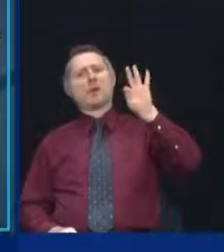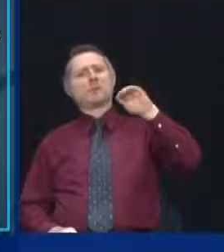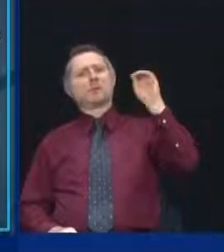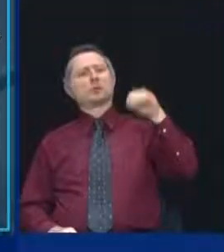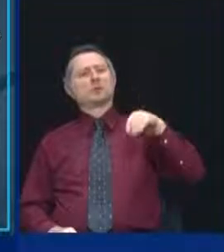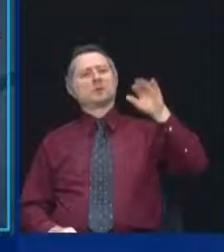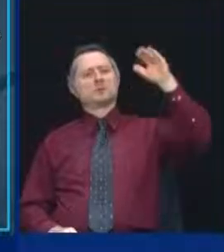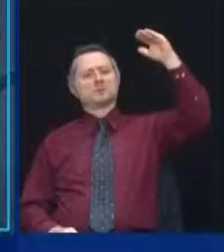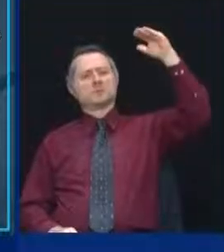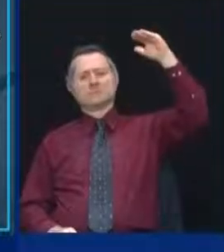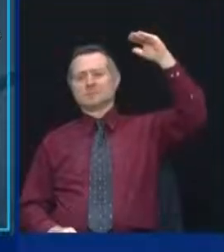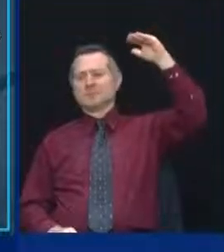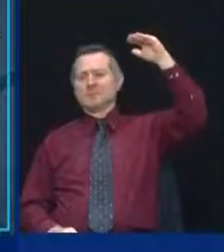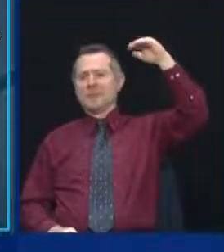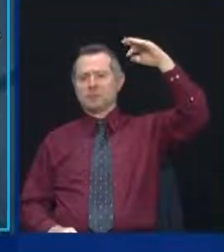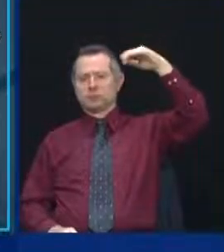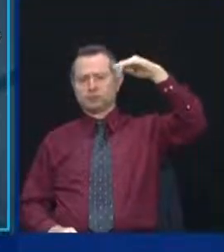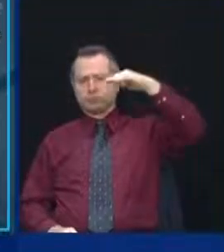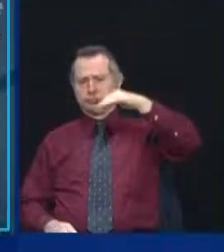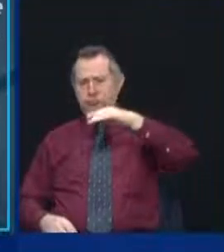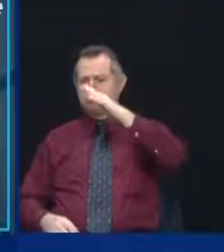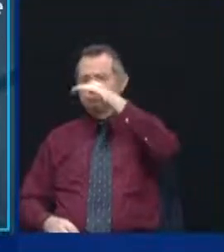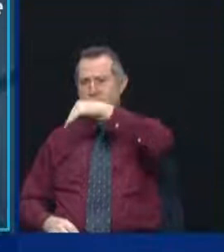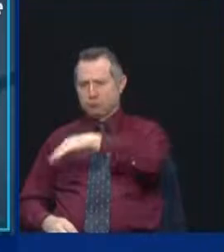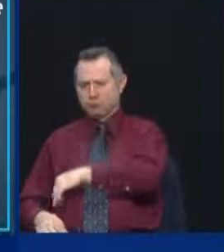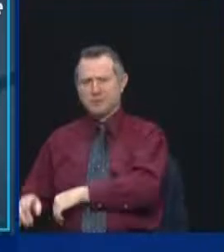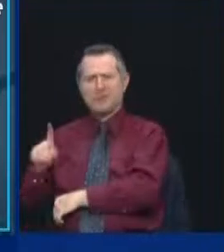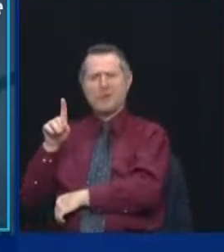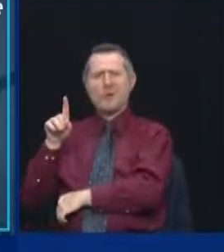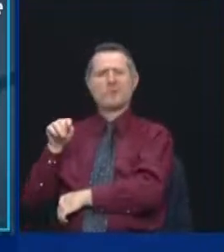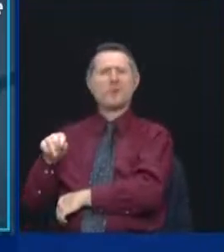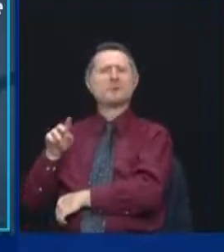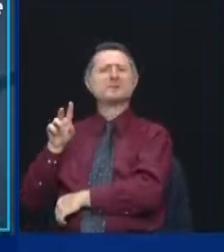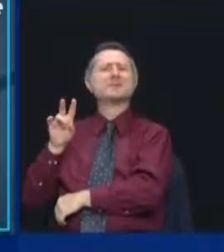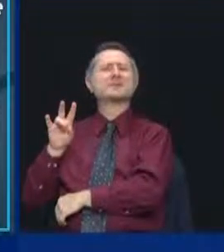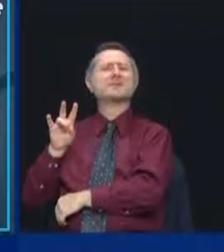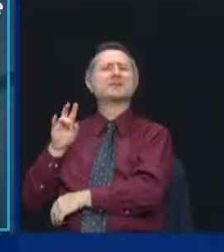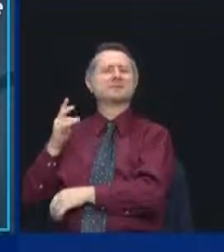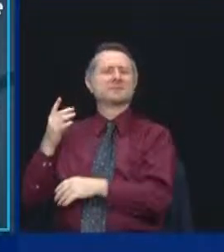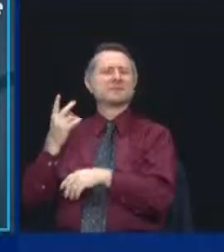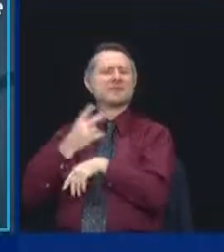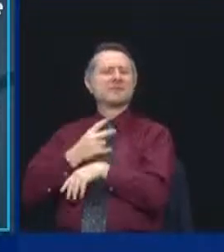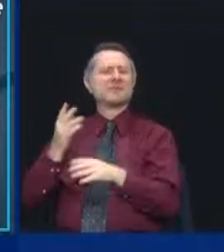Now we're down to 1.7 on the 7-day average. Hospitalizations,